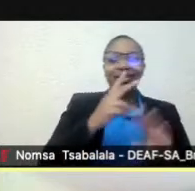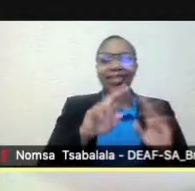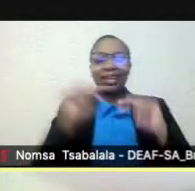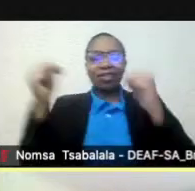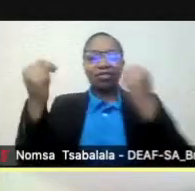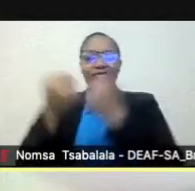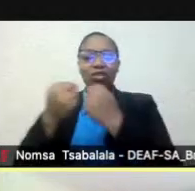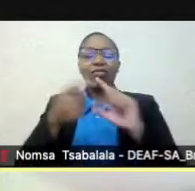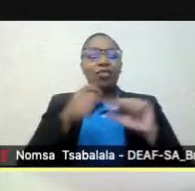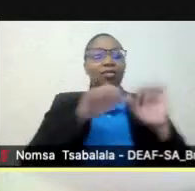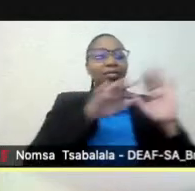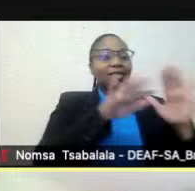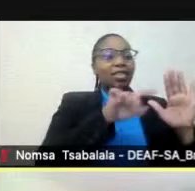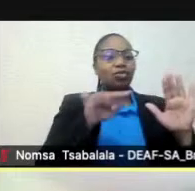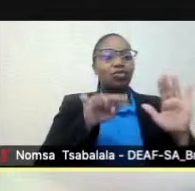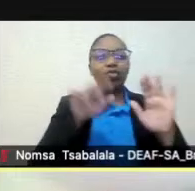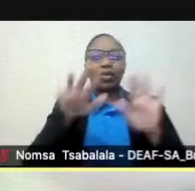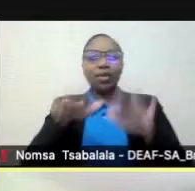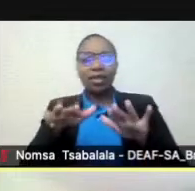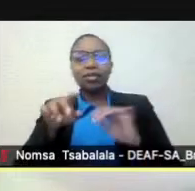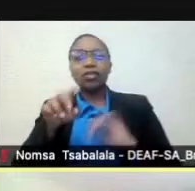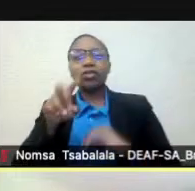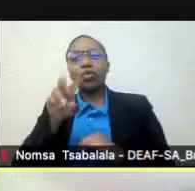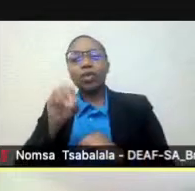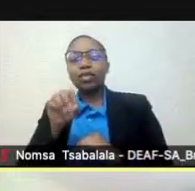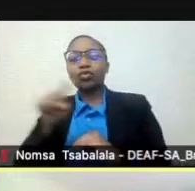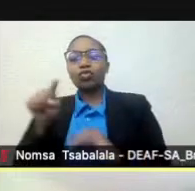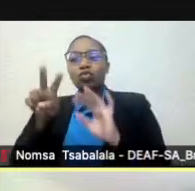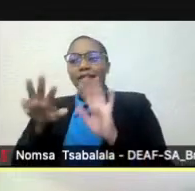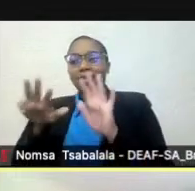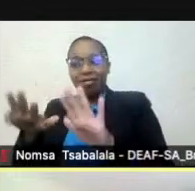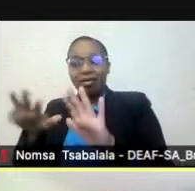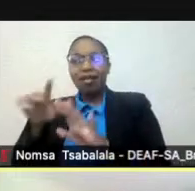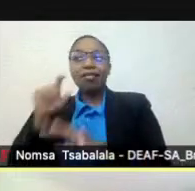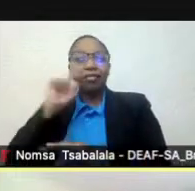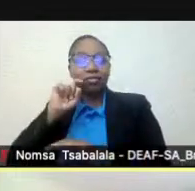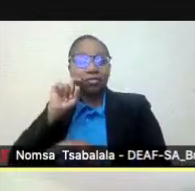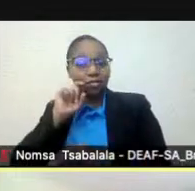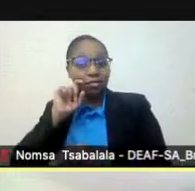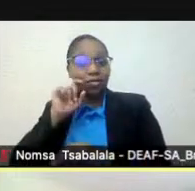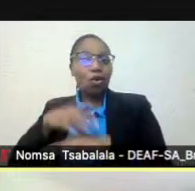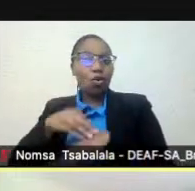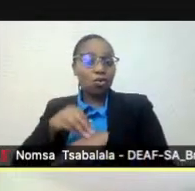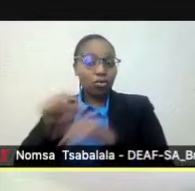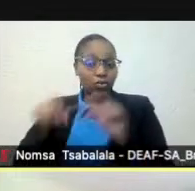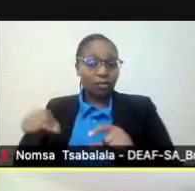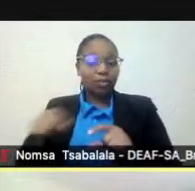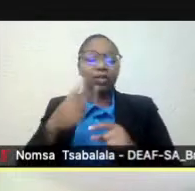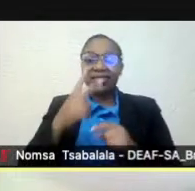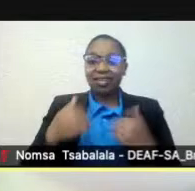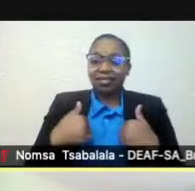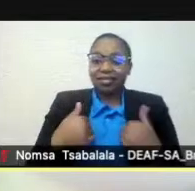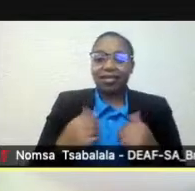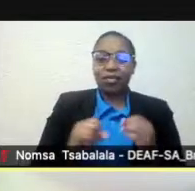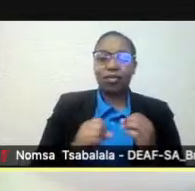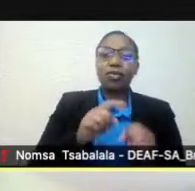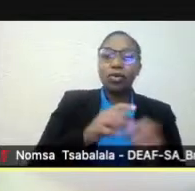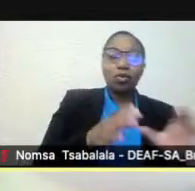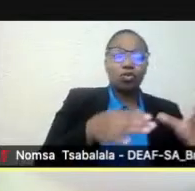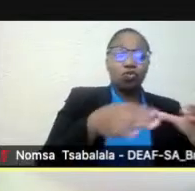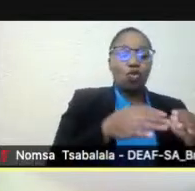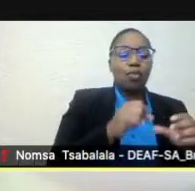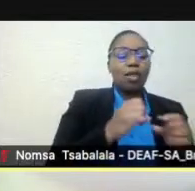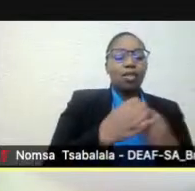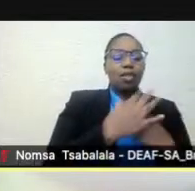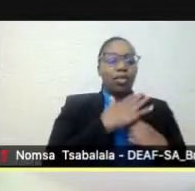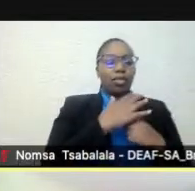to 19 and 20 to 29-year-old. You can see that's where we start seeing those increases. That was the age group that was affected. And there